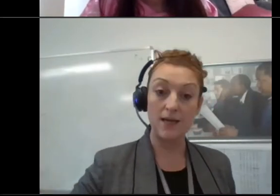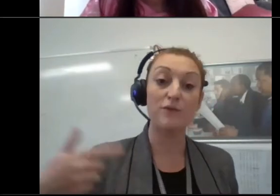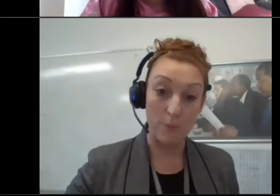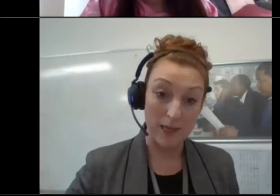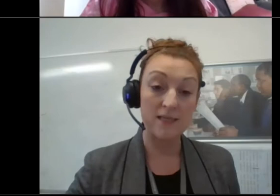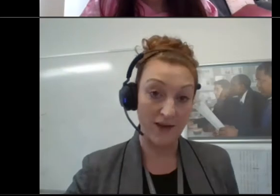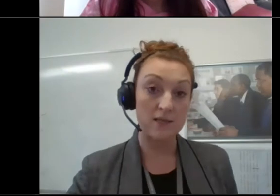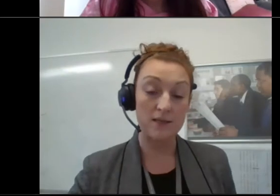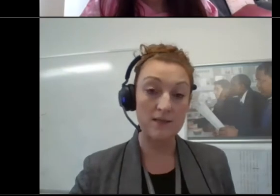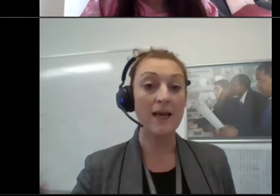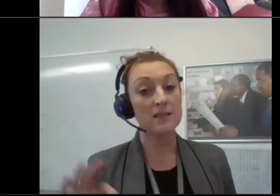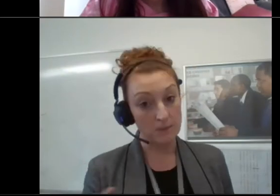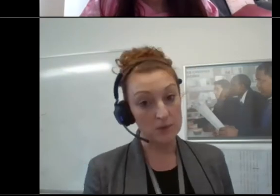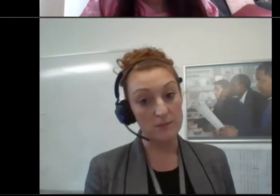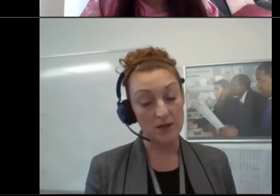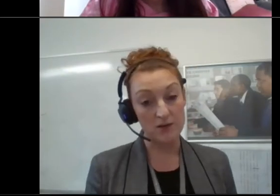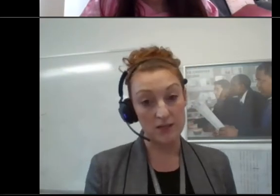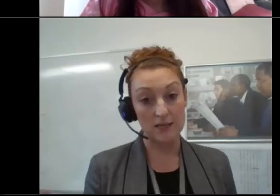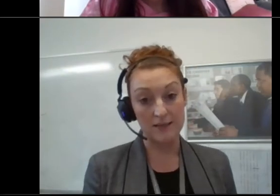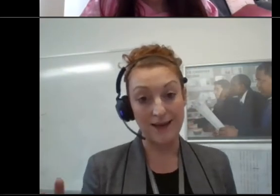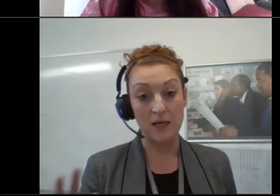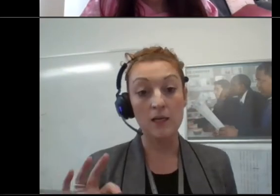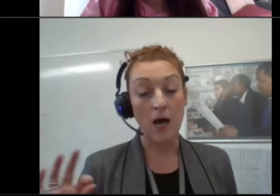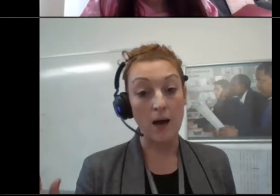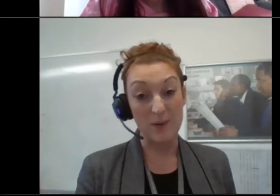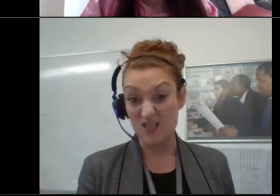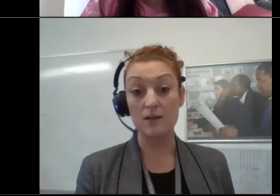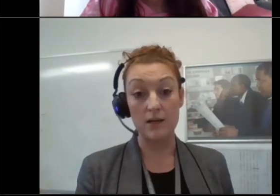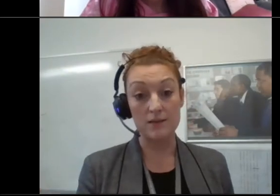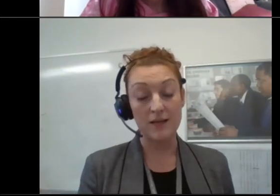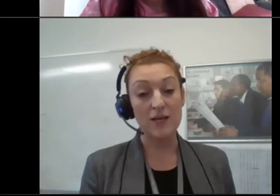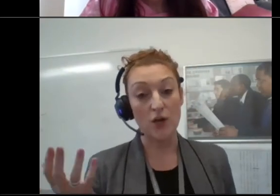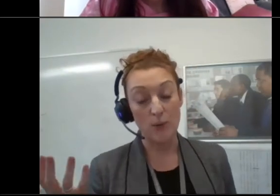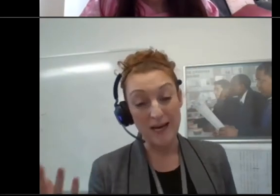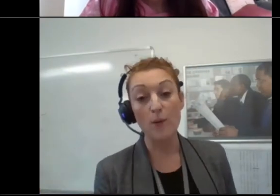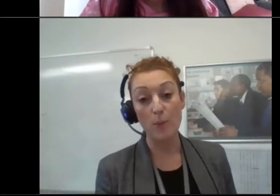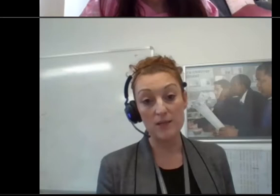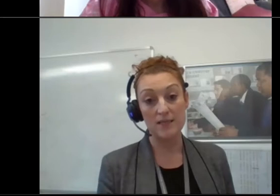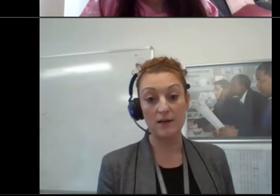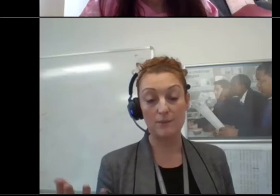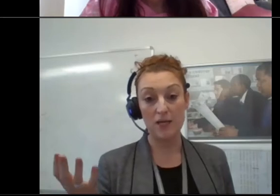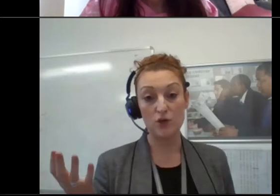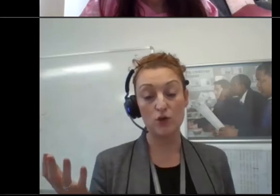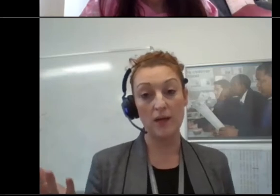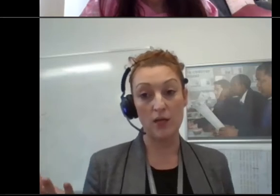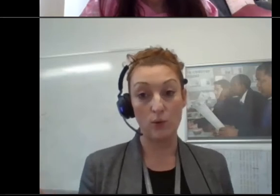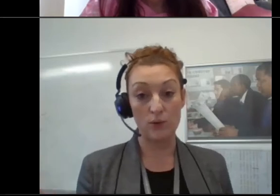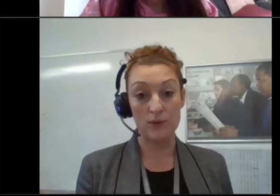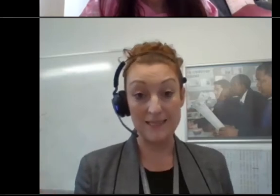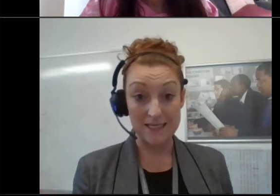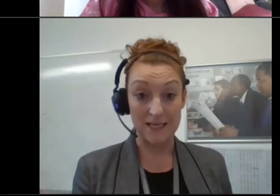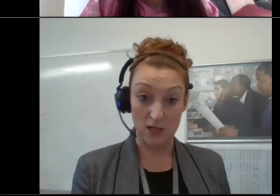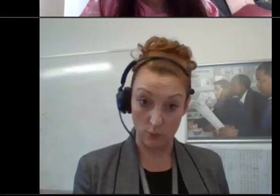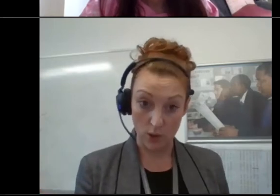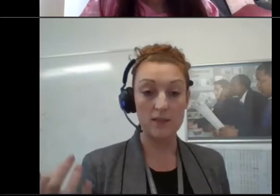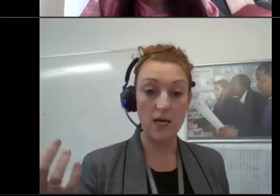fixed term exclusions, instead of repeat offenders, sometimes those things can be disguised. So on the policy side, making sure